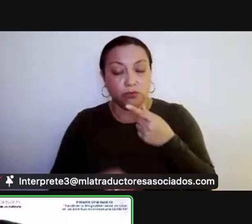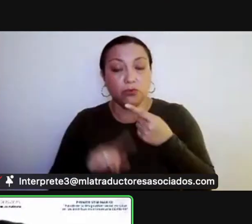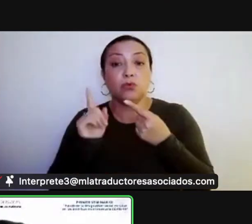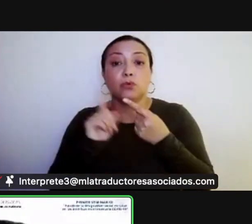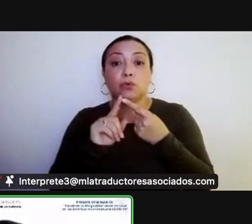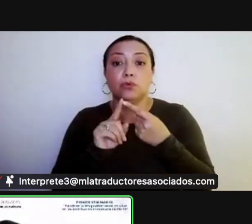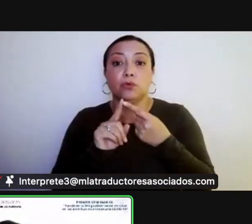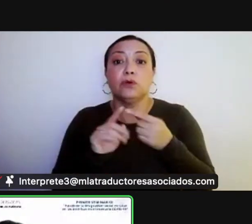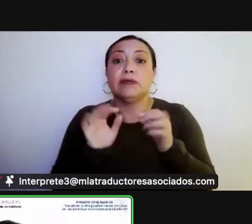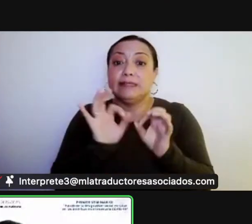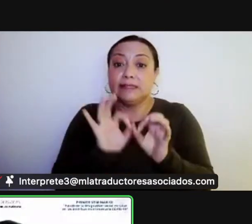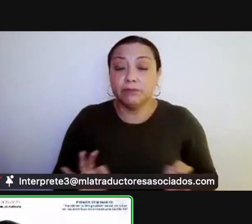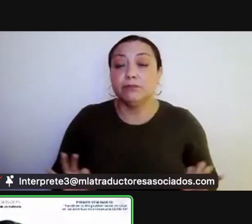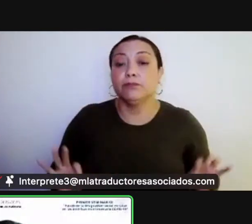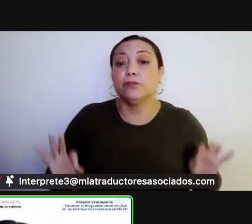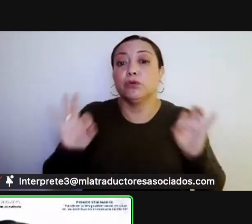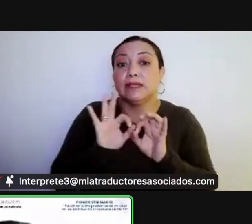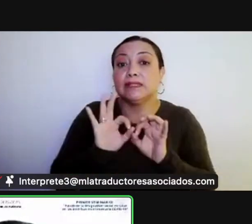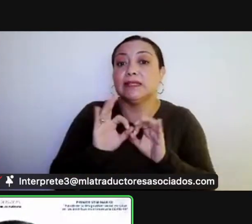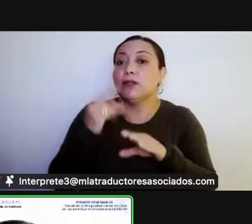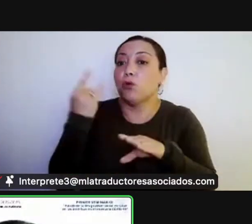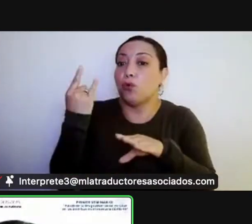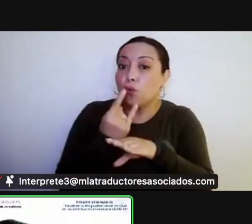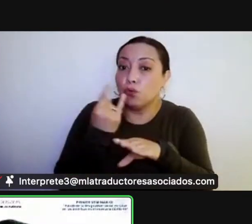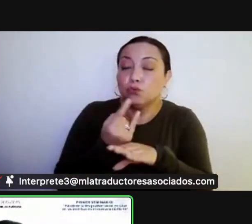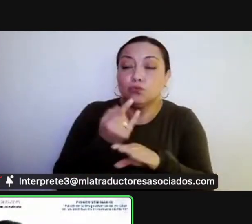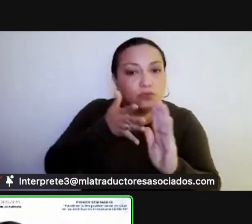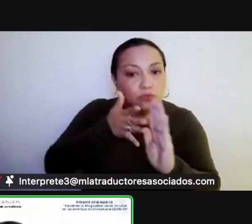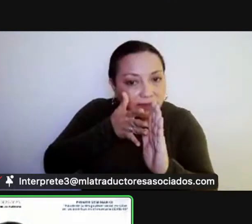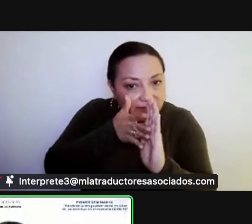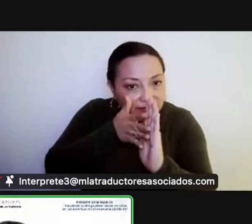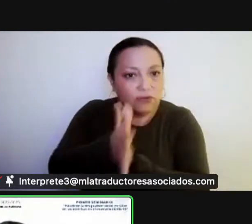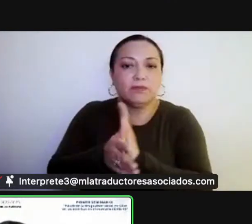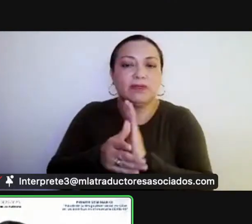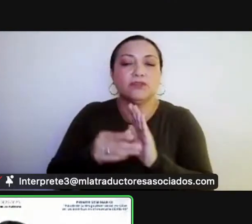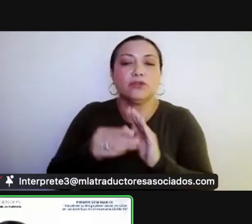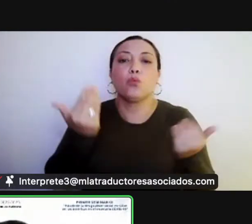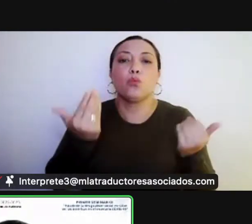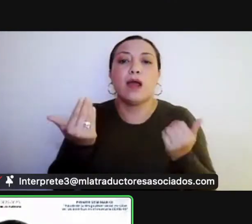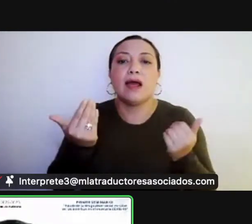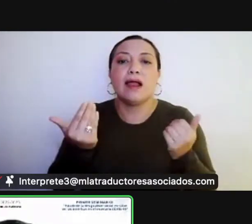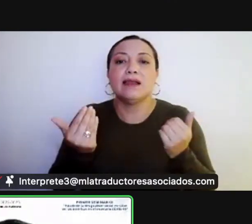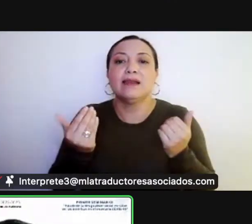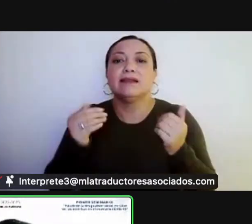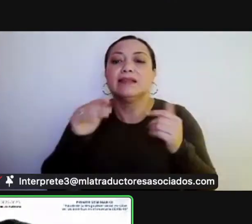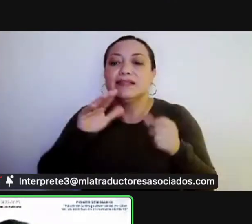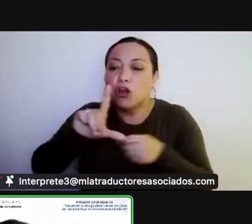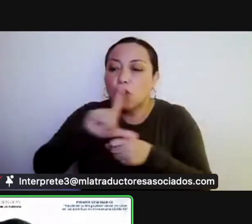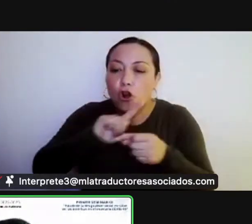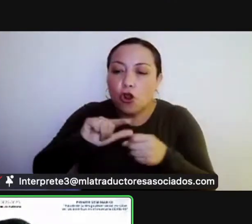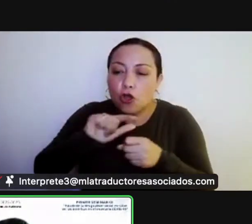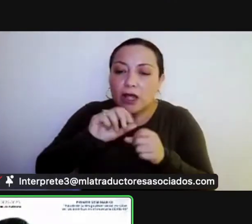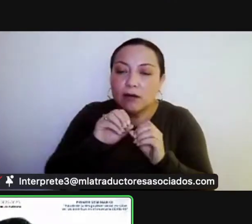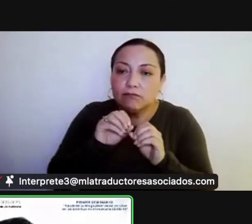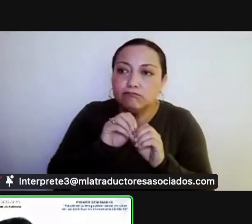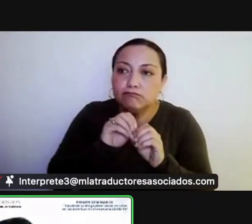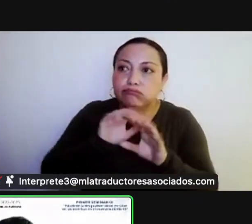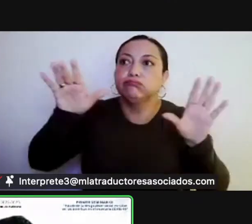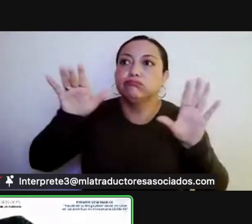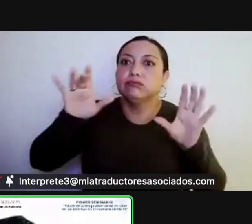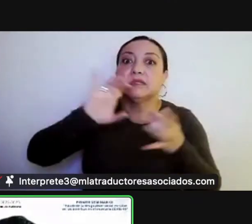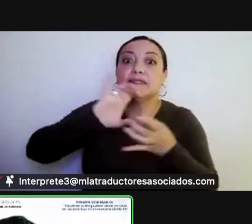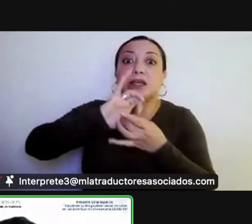them, the importance on the use of information that is generated from the local towards